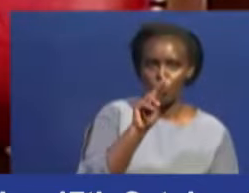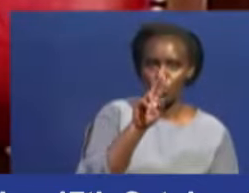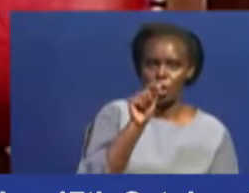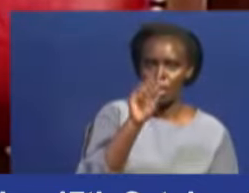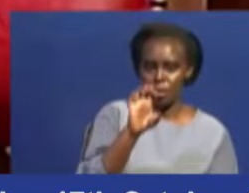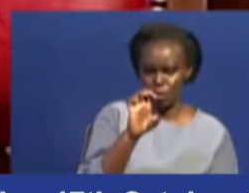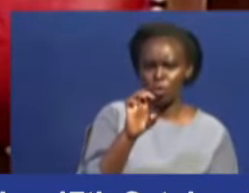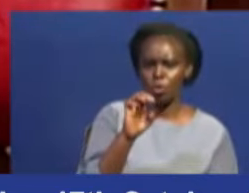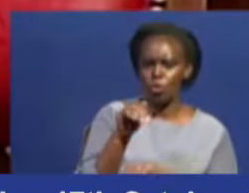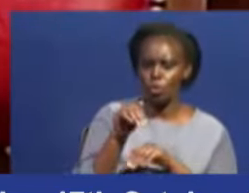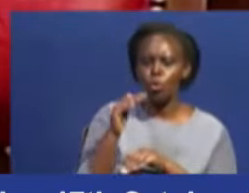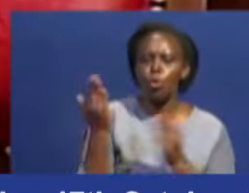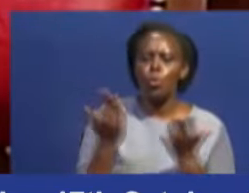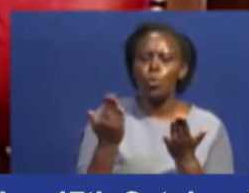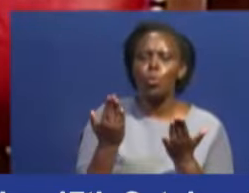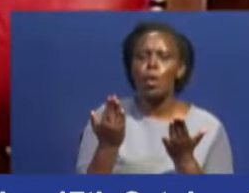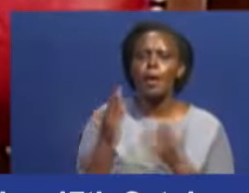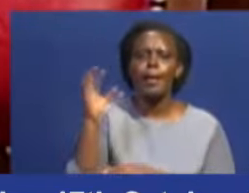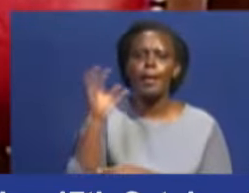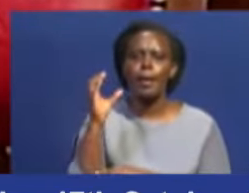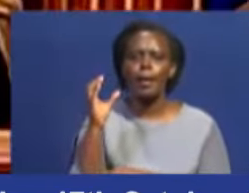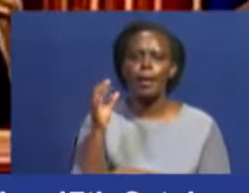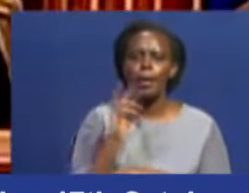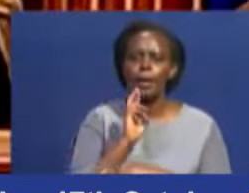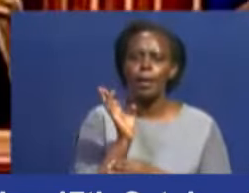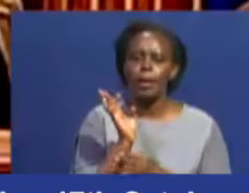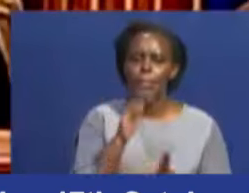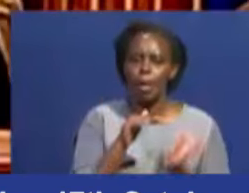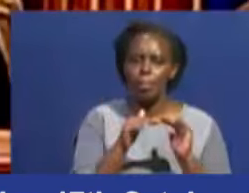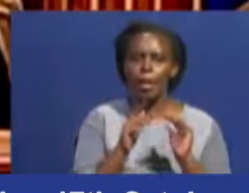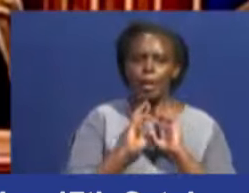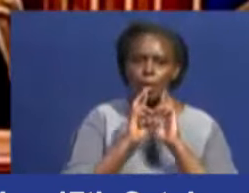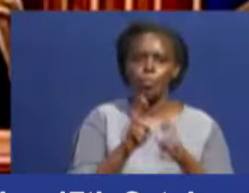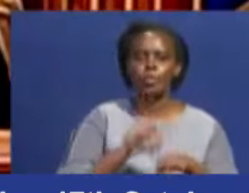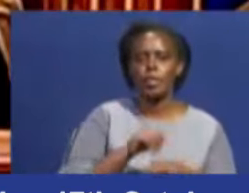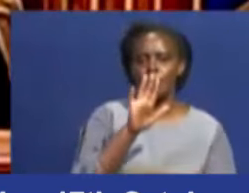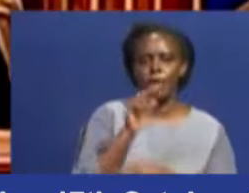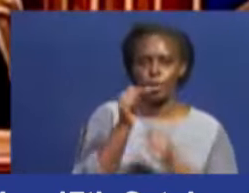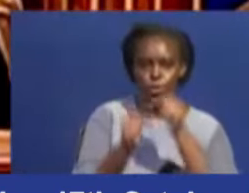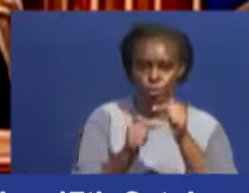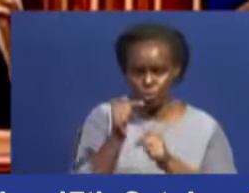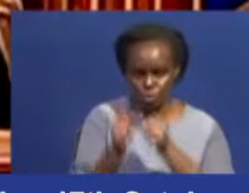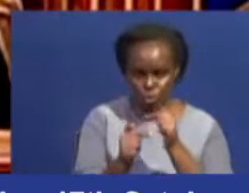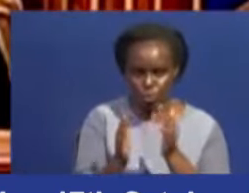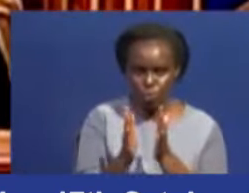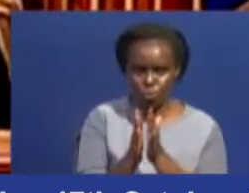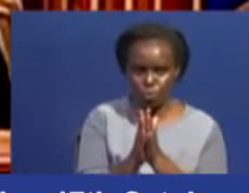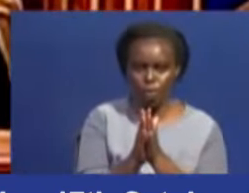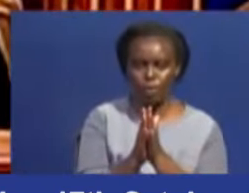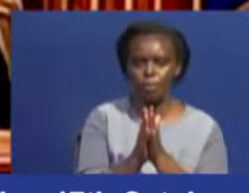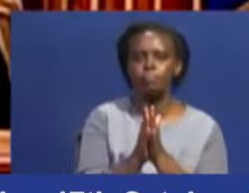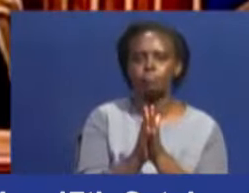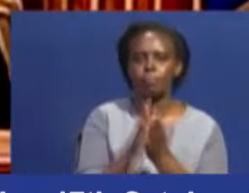to locate his client and report back at 5 so that we may proceed with these